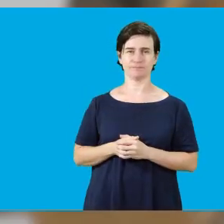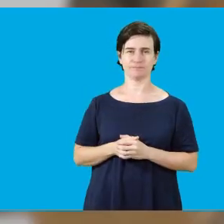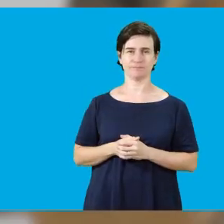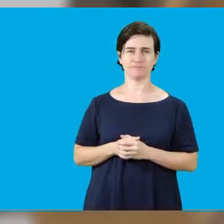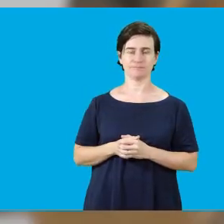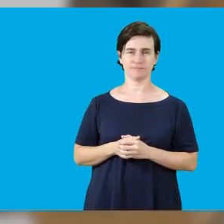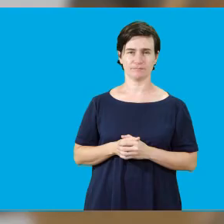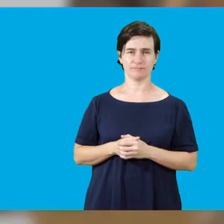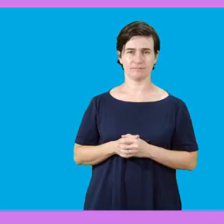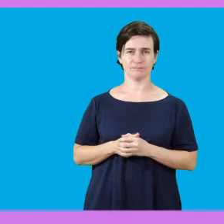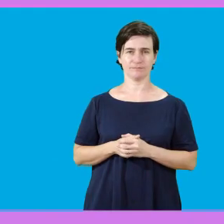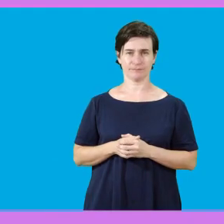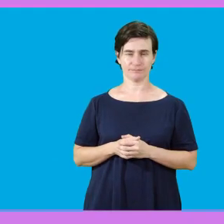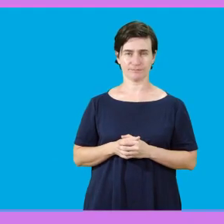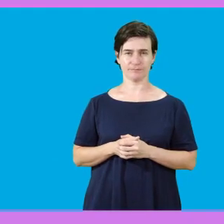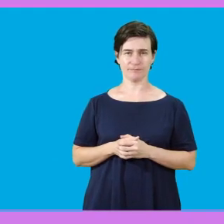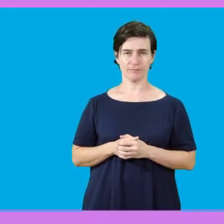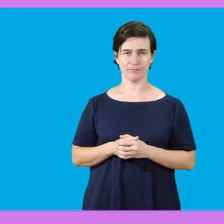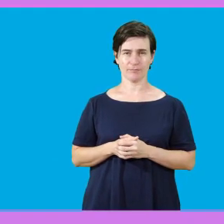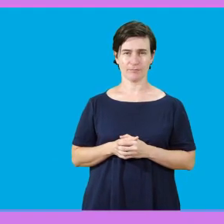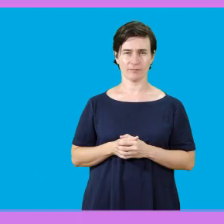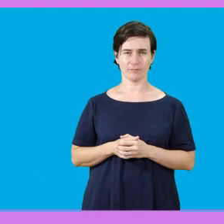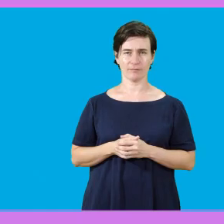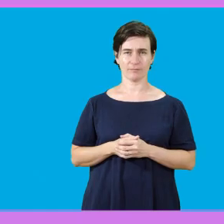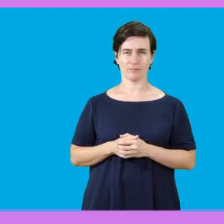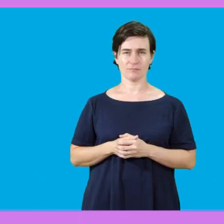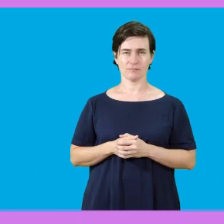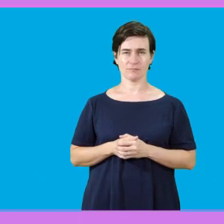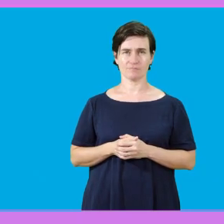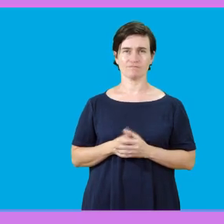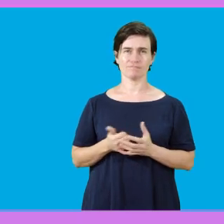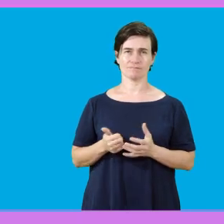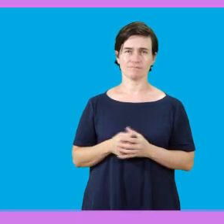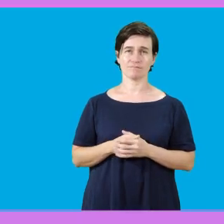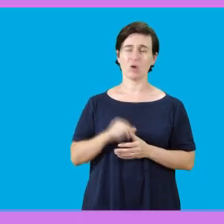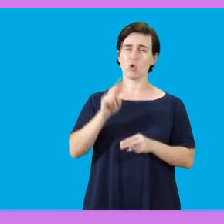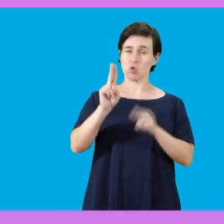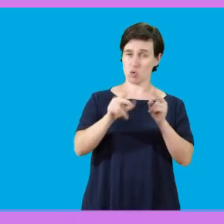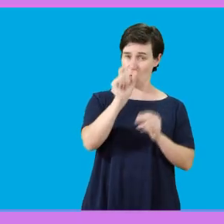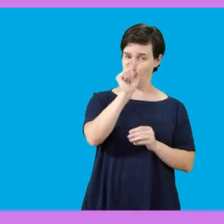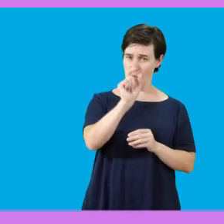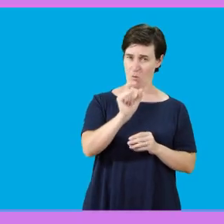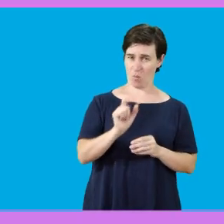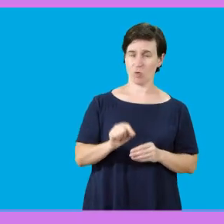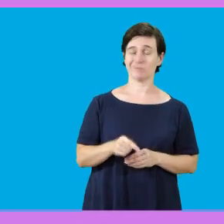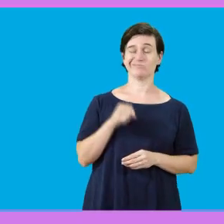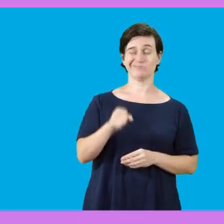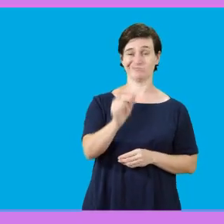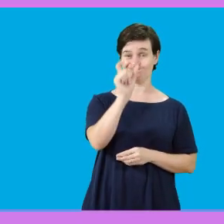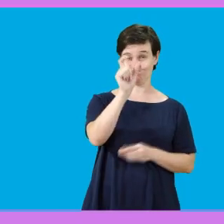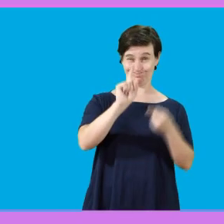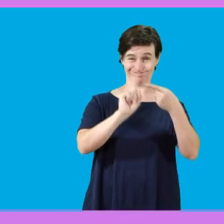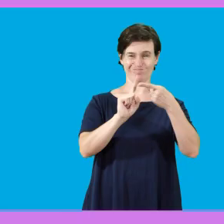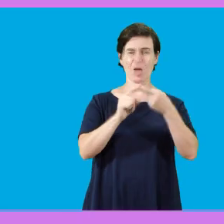1 and it will be divided by the number that is after the comma. The new words that we're going to look at the